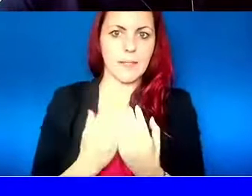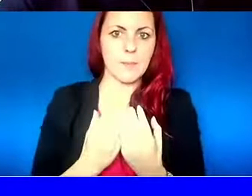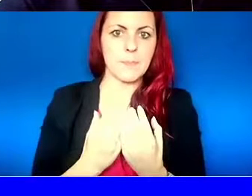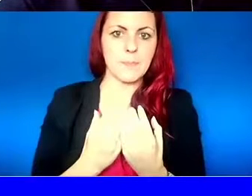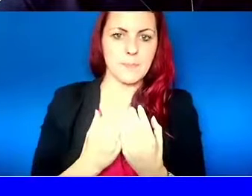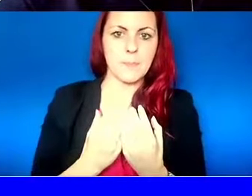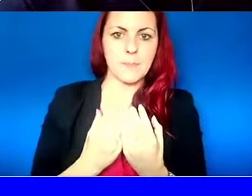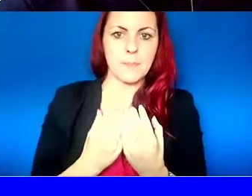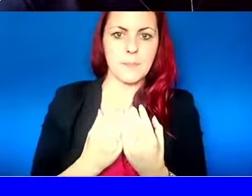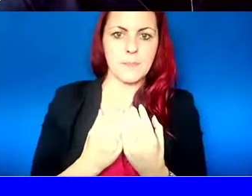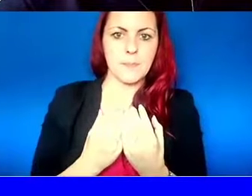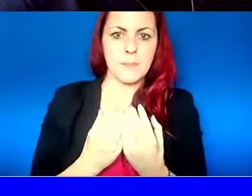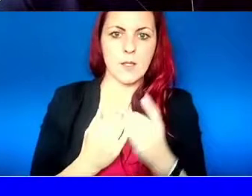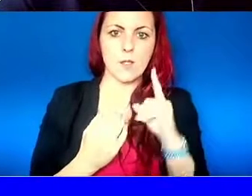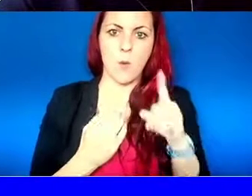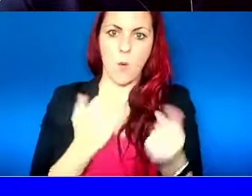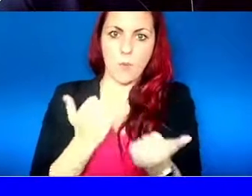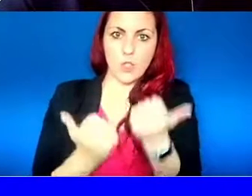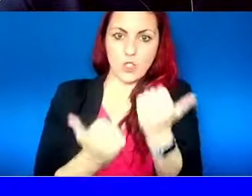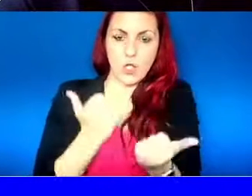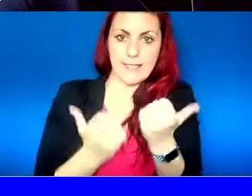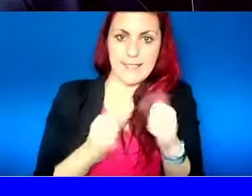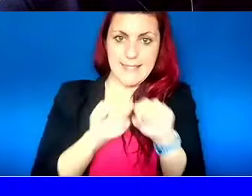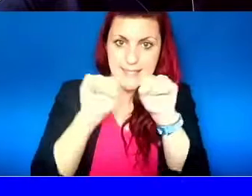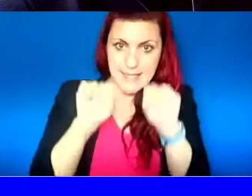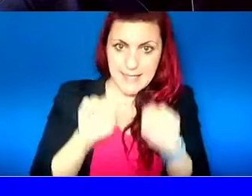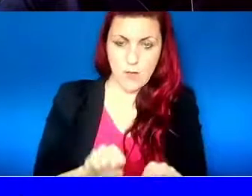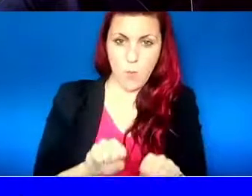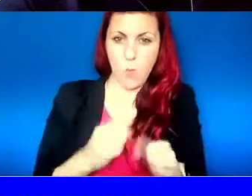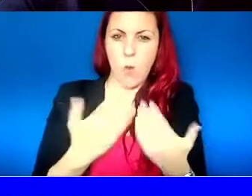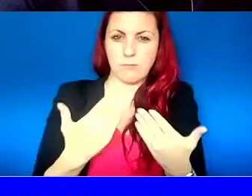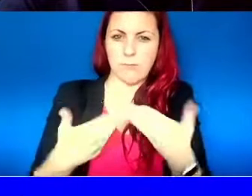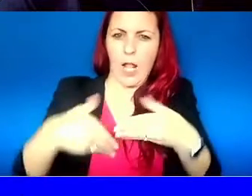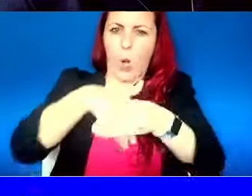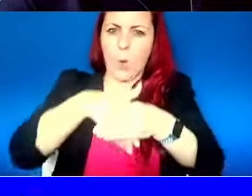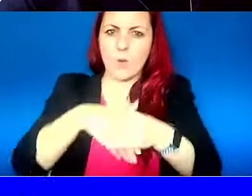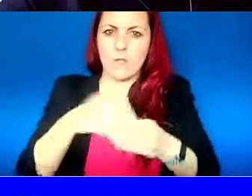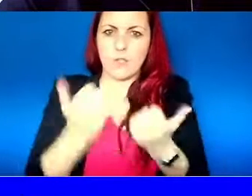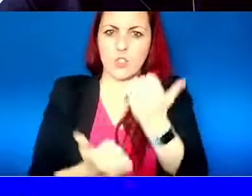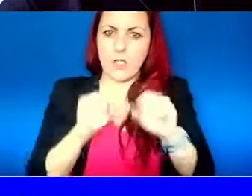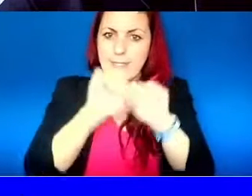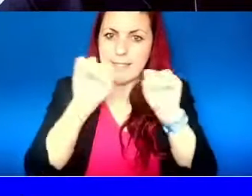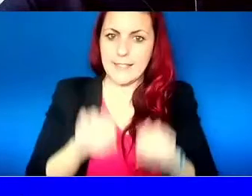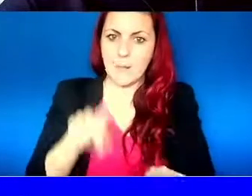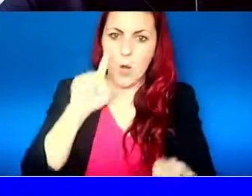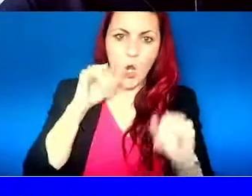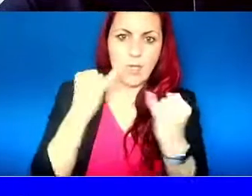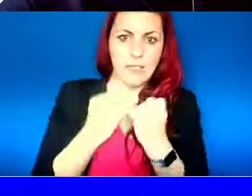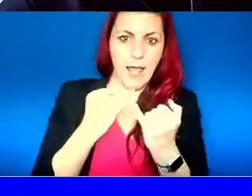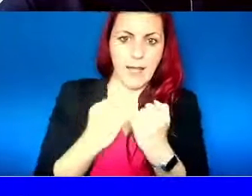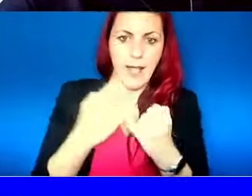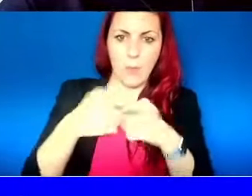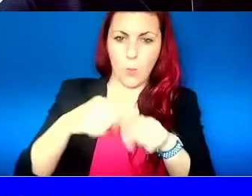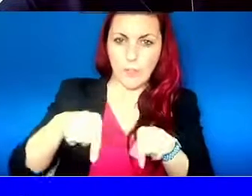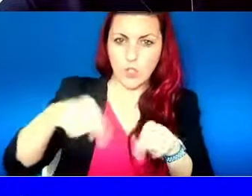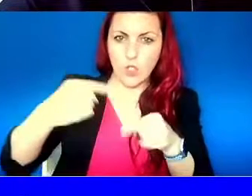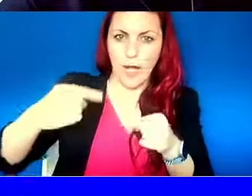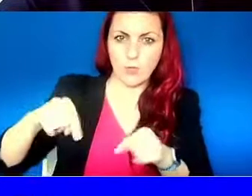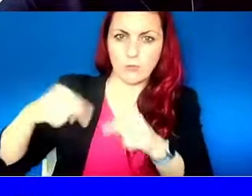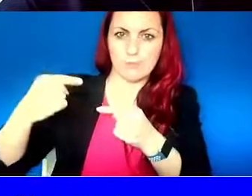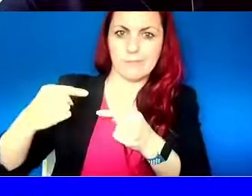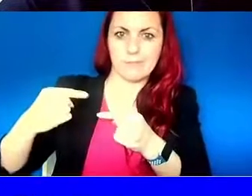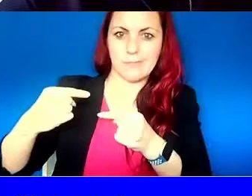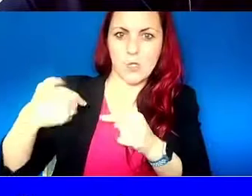Rethinking what a justice system looks like, what an inclusive justice system looks like, and challenging these so-called